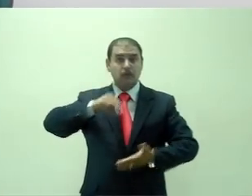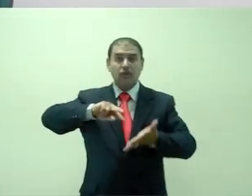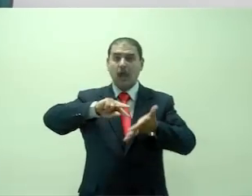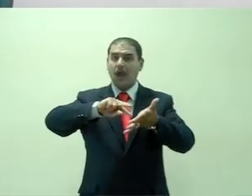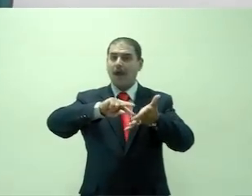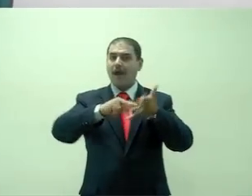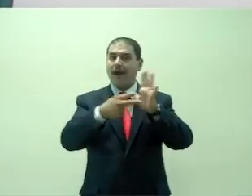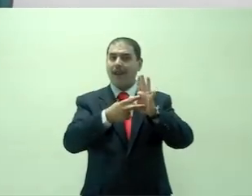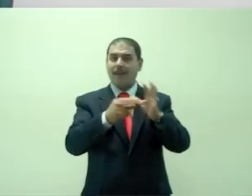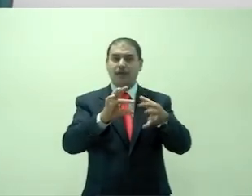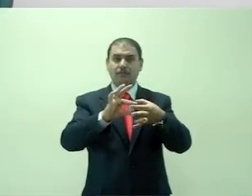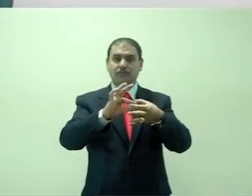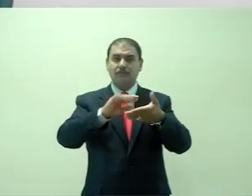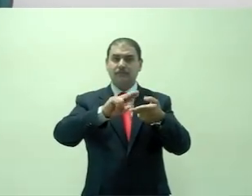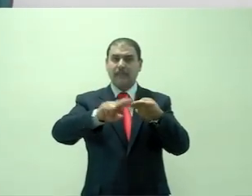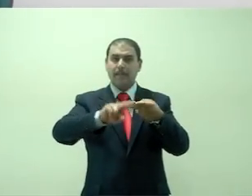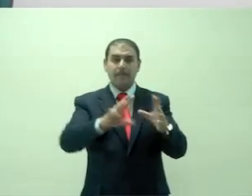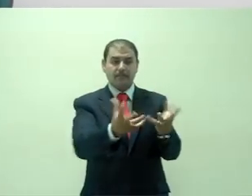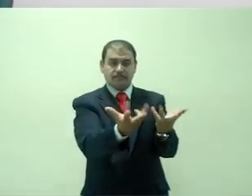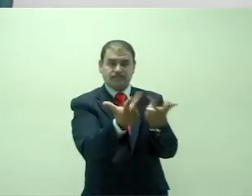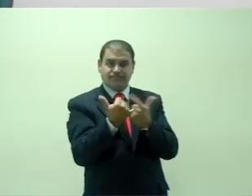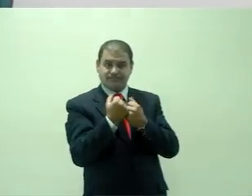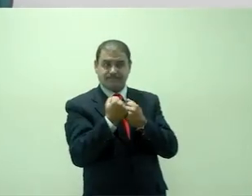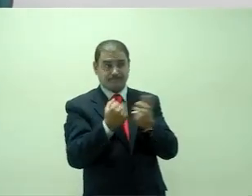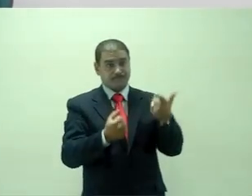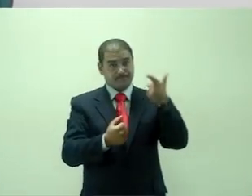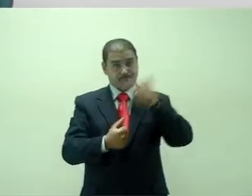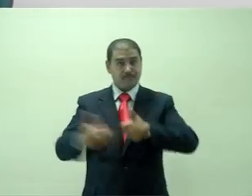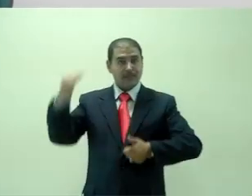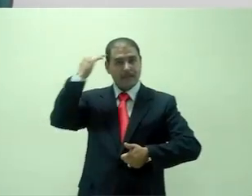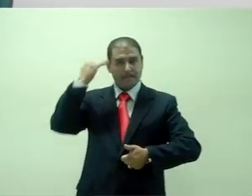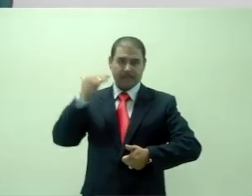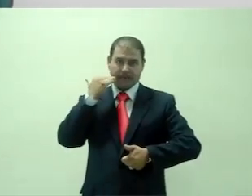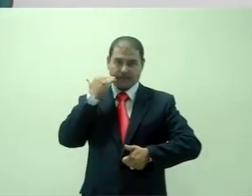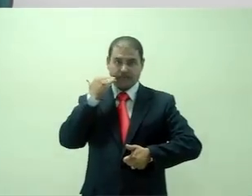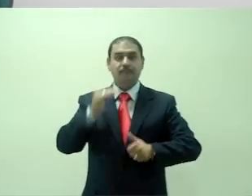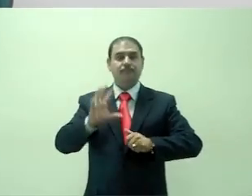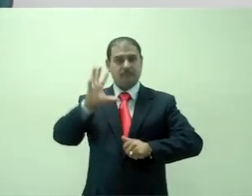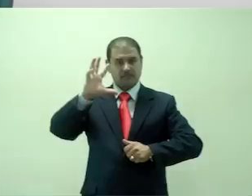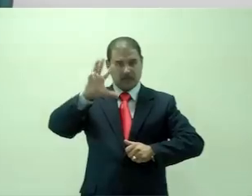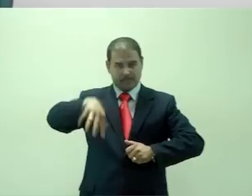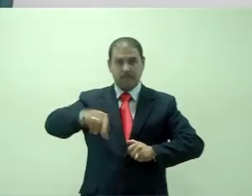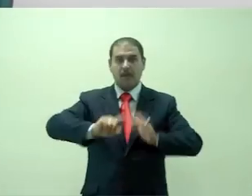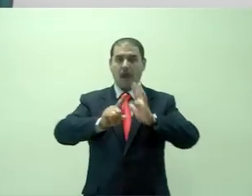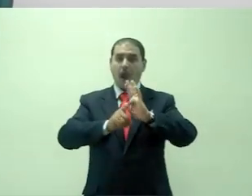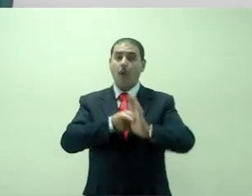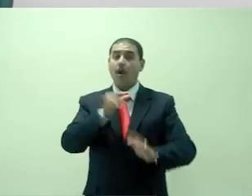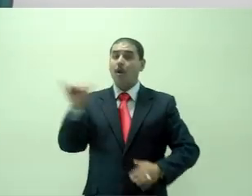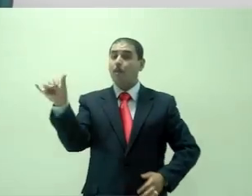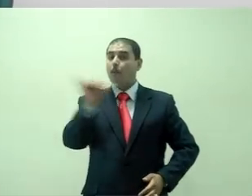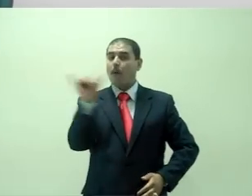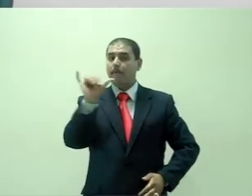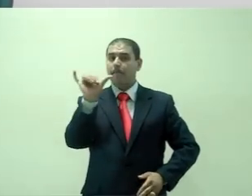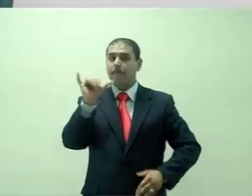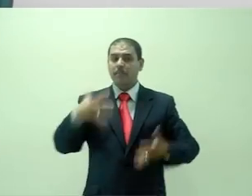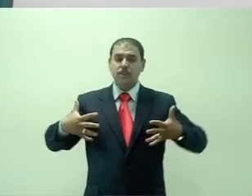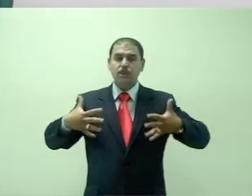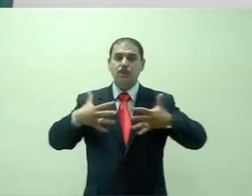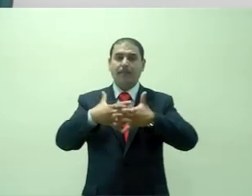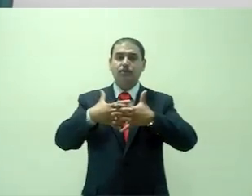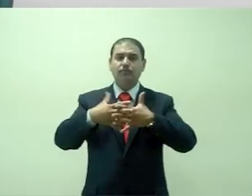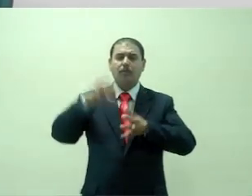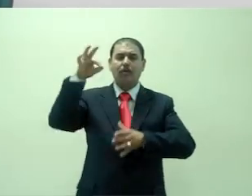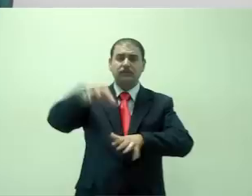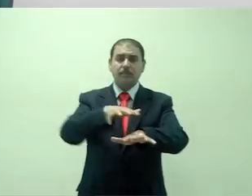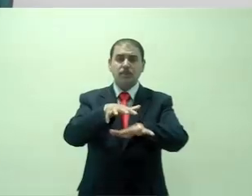about economic inequalities, there has to be certain prerequisites. To reduce that